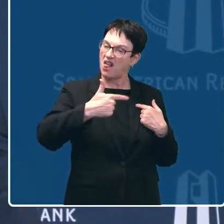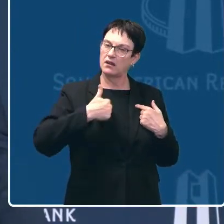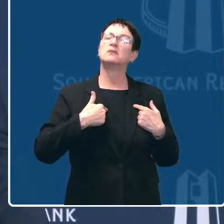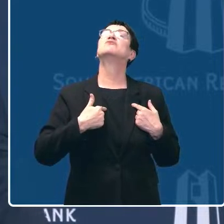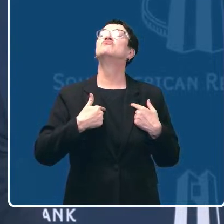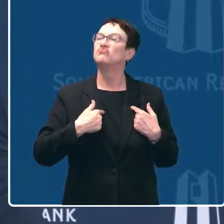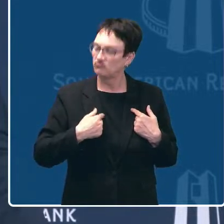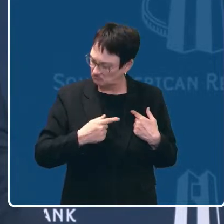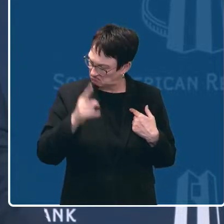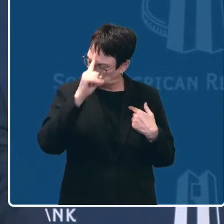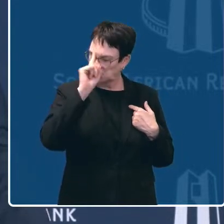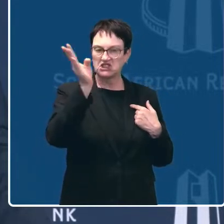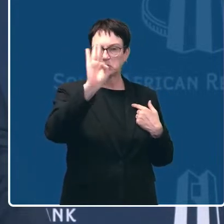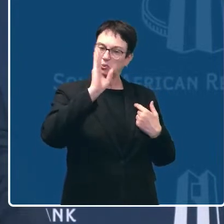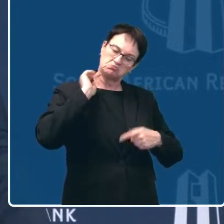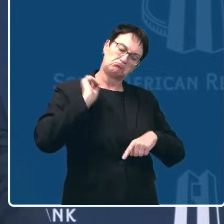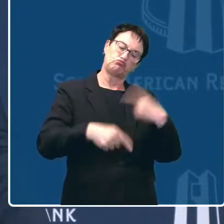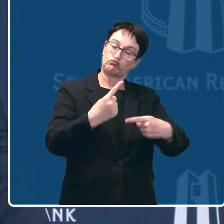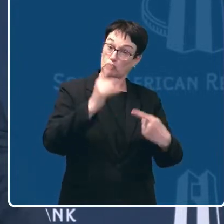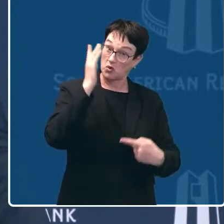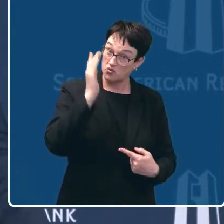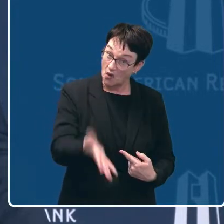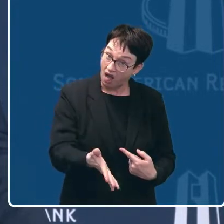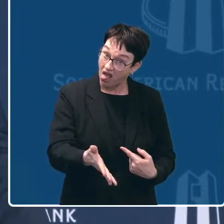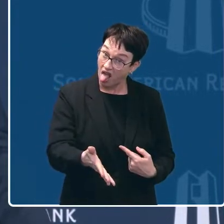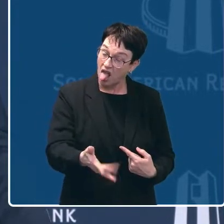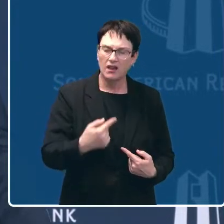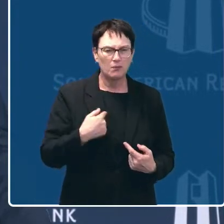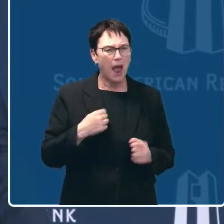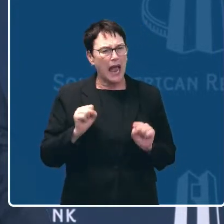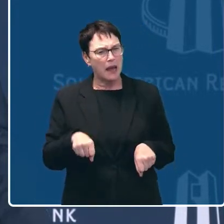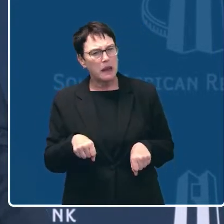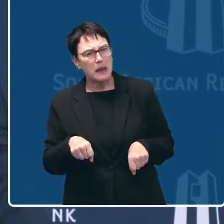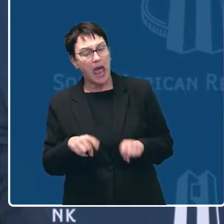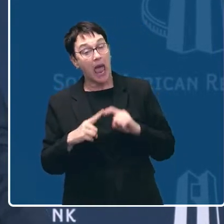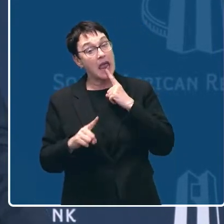Will we do it? We do not think it is desirable.